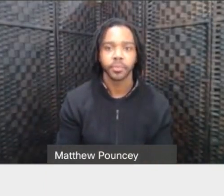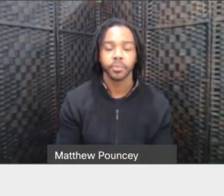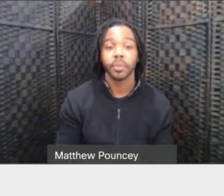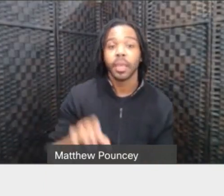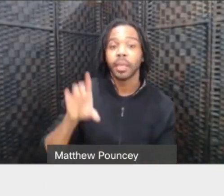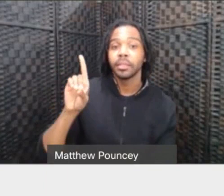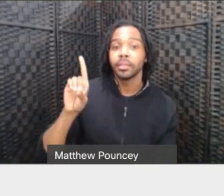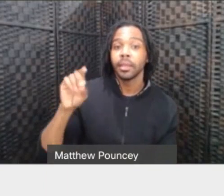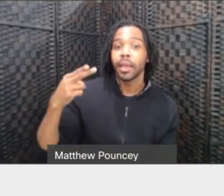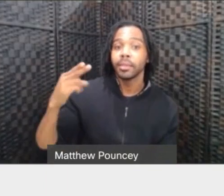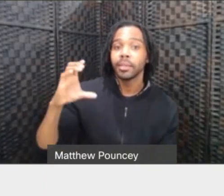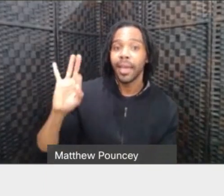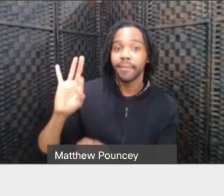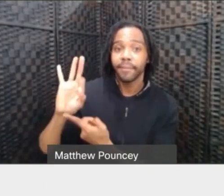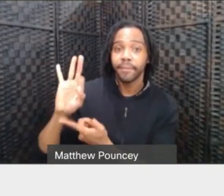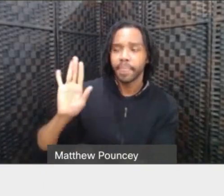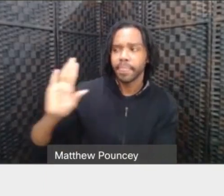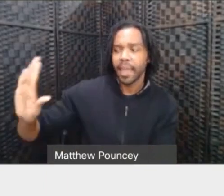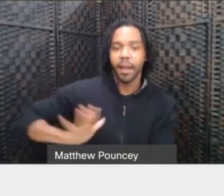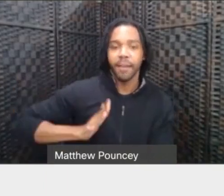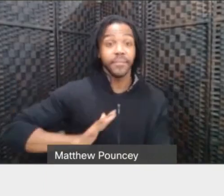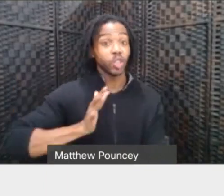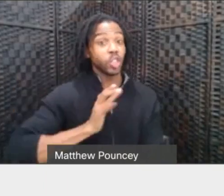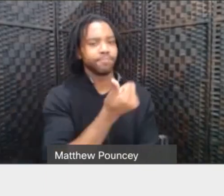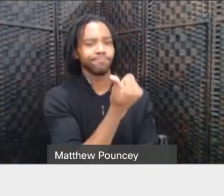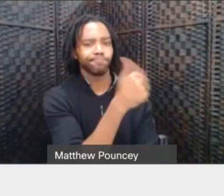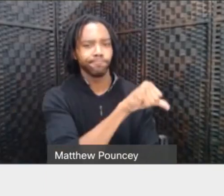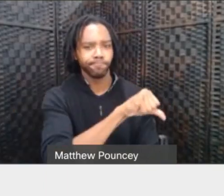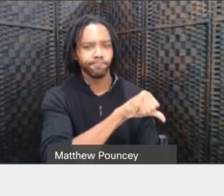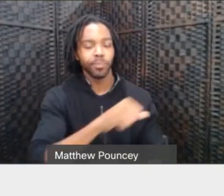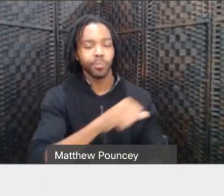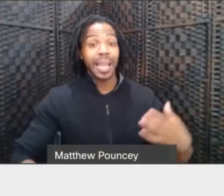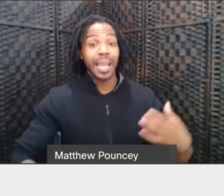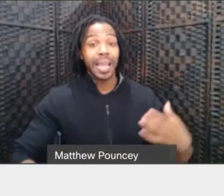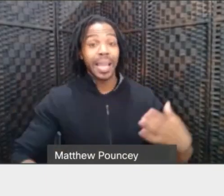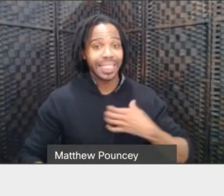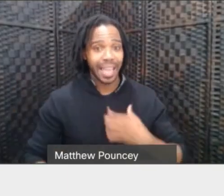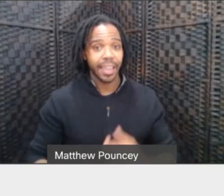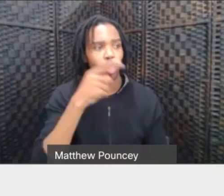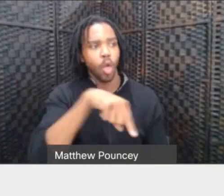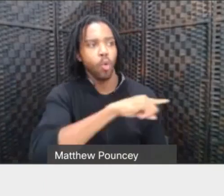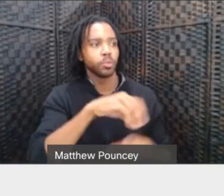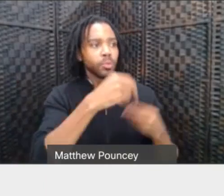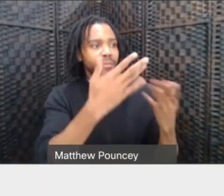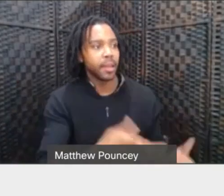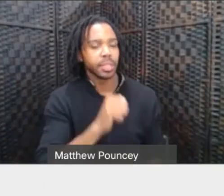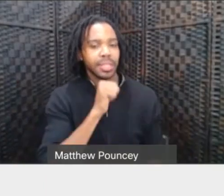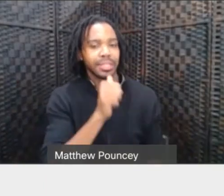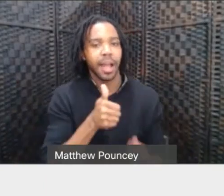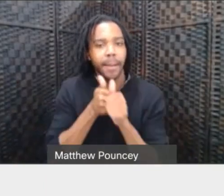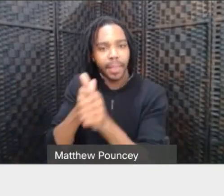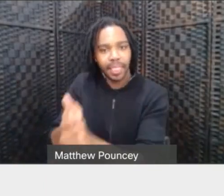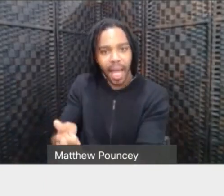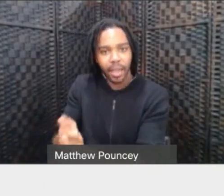DHCF has officially started denying claims for non-compliant providers regarding the